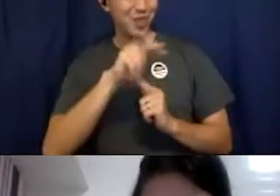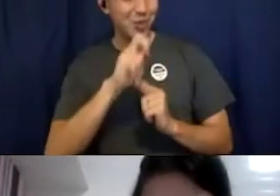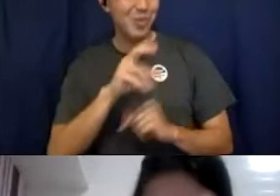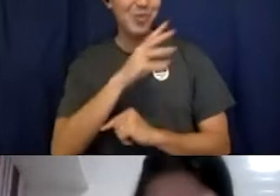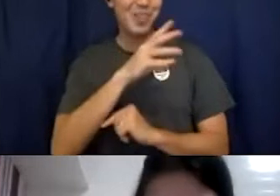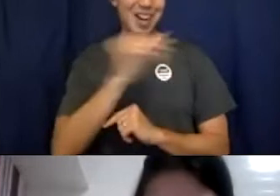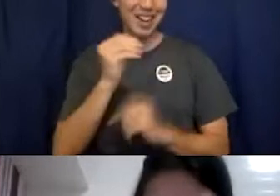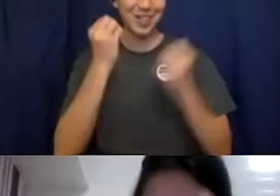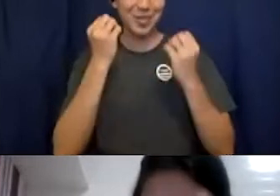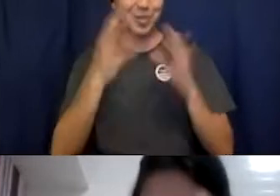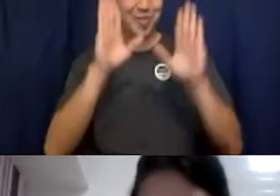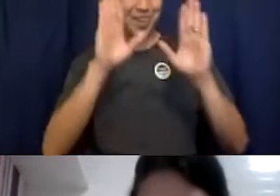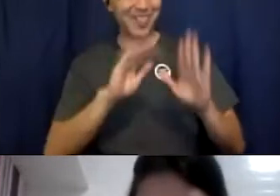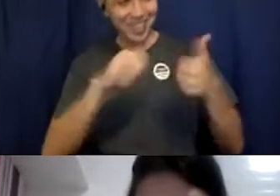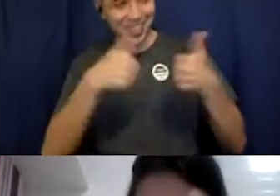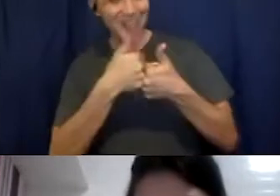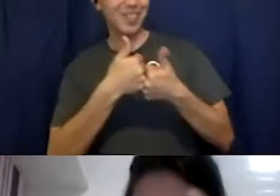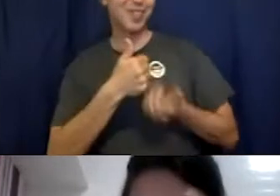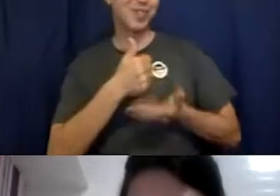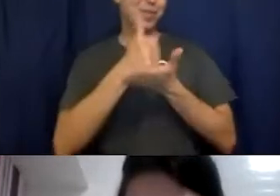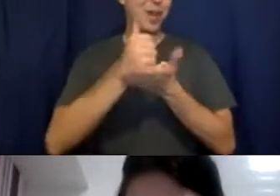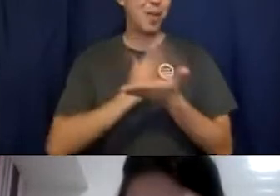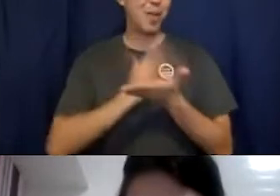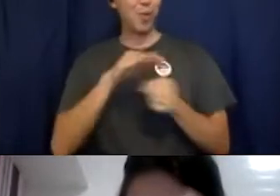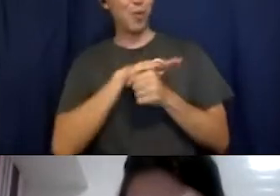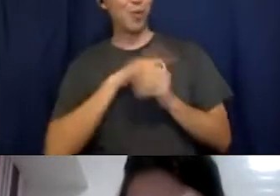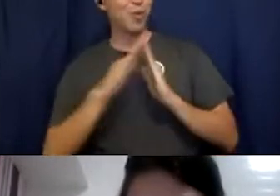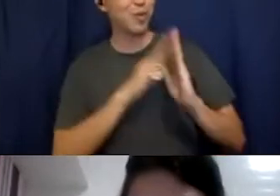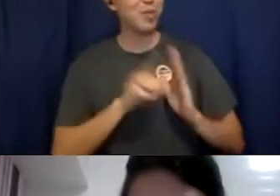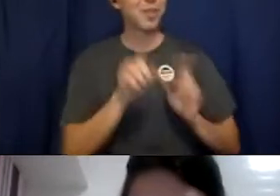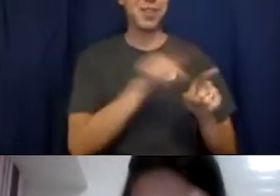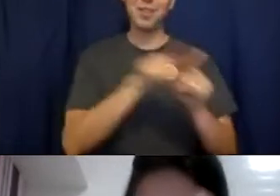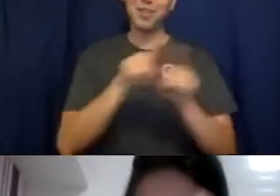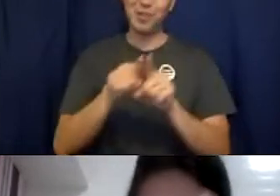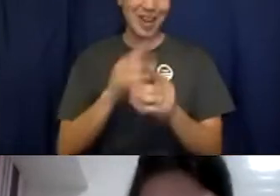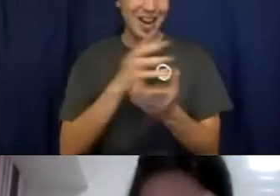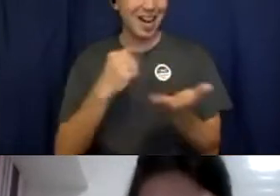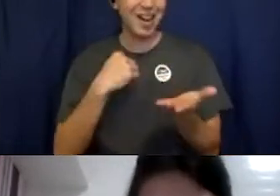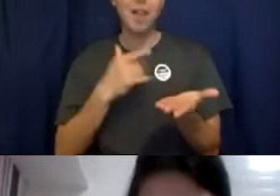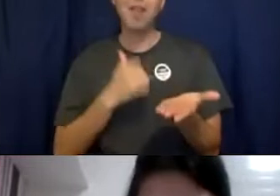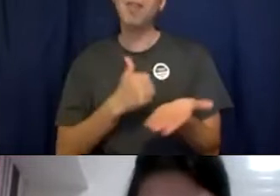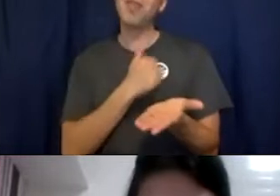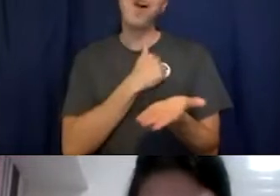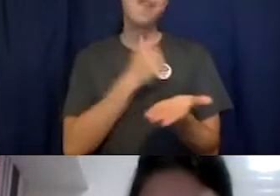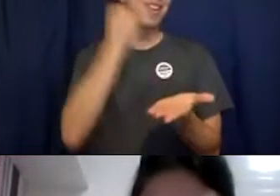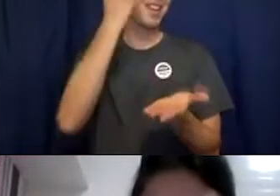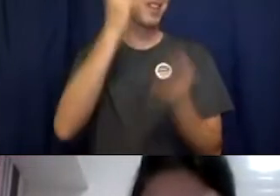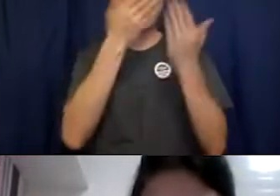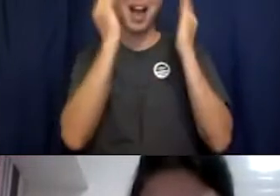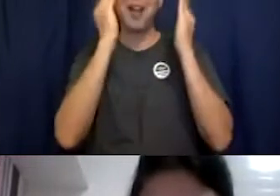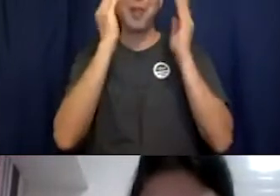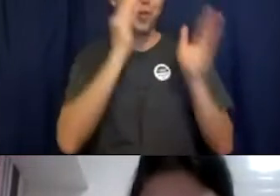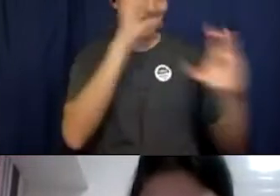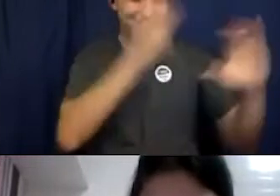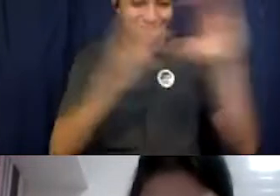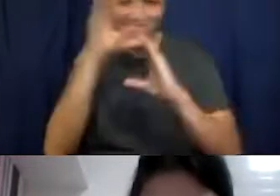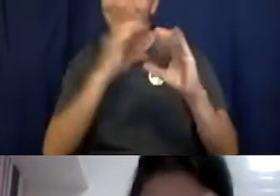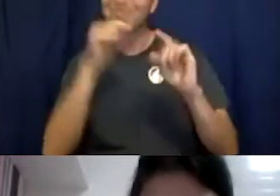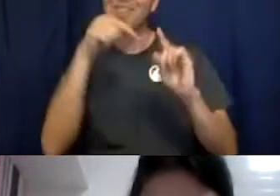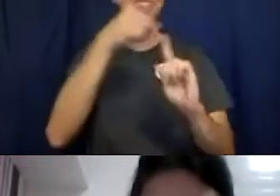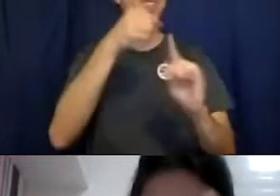on. Yeah, that was my attempt at witch makeup. But at the top we have skeleton, then lake monster,